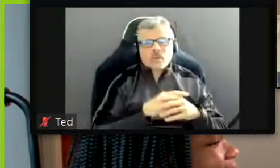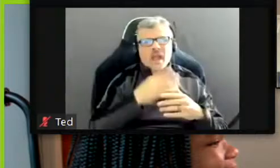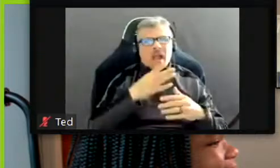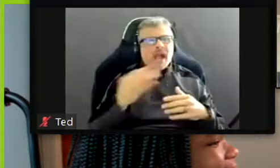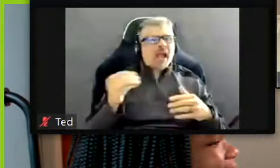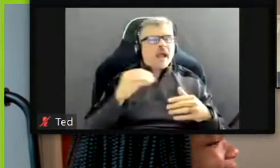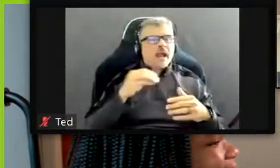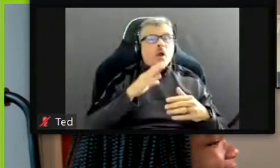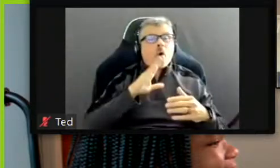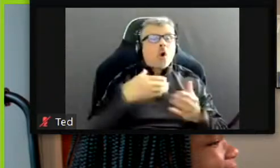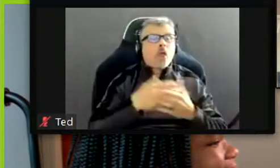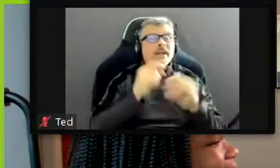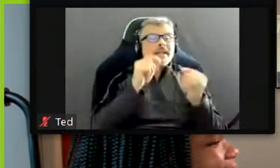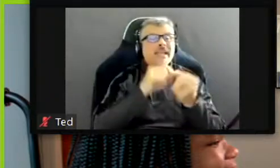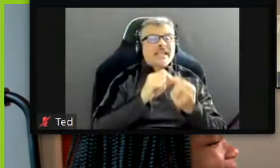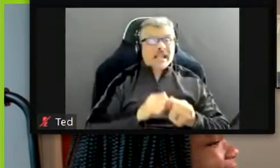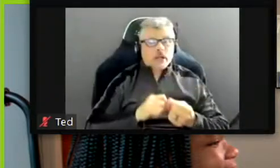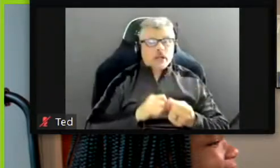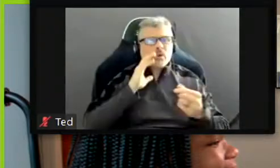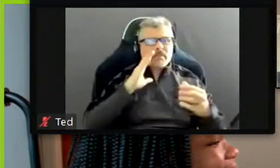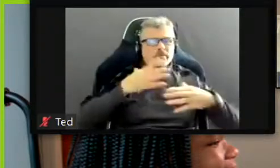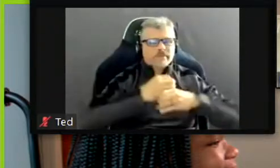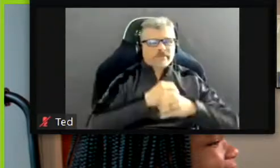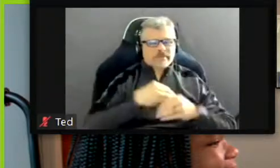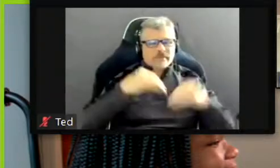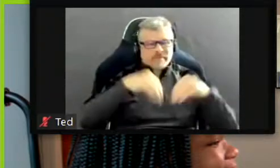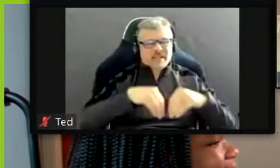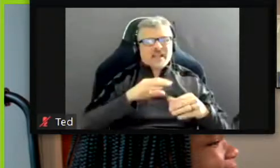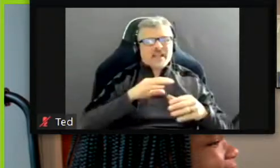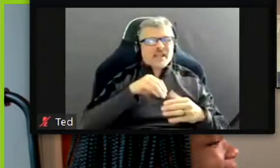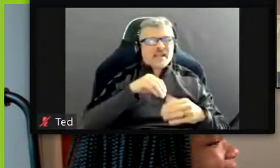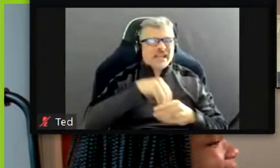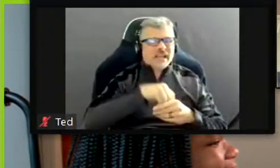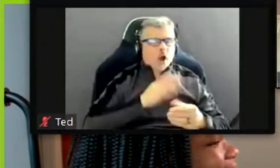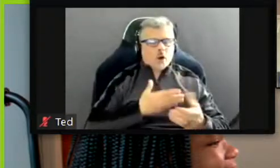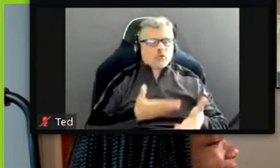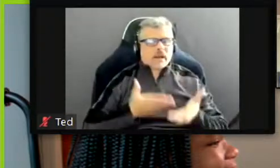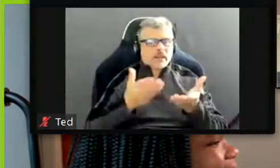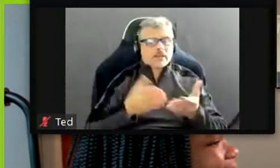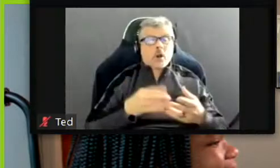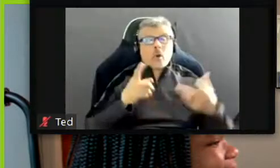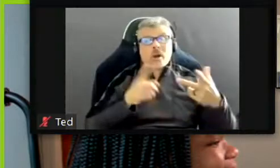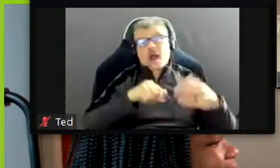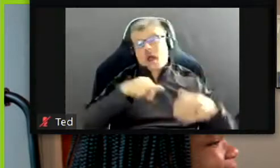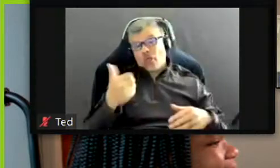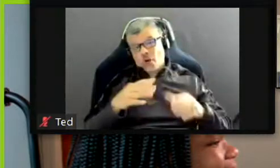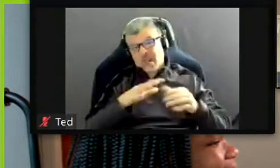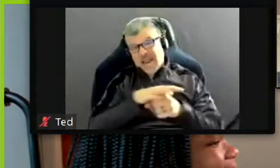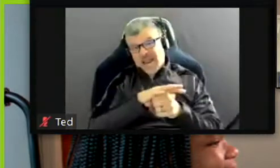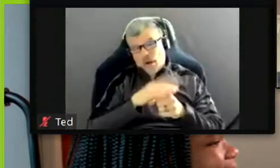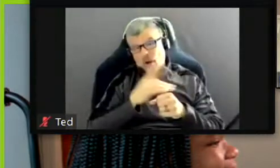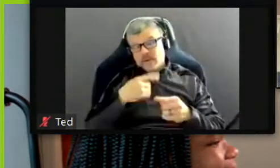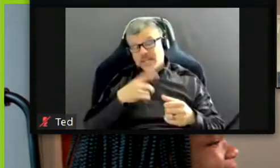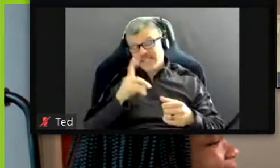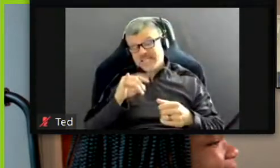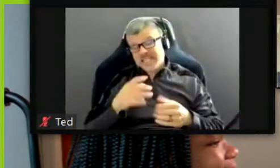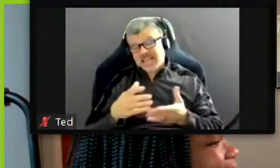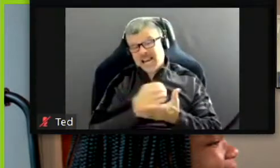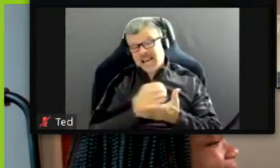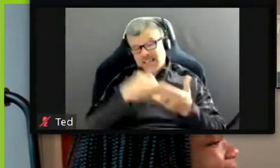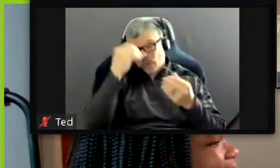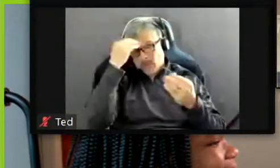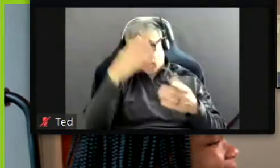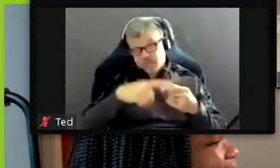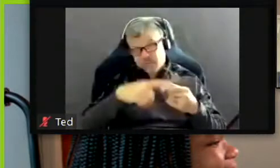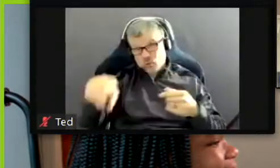from that will be distilled into a recommendation we'll look at in a minute. And then one other area that we collected information from you both